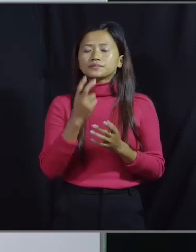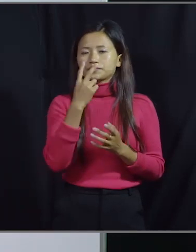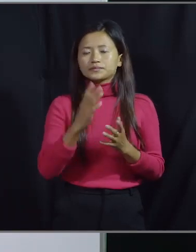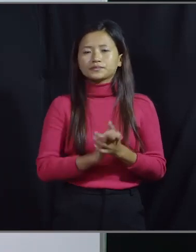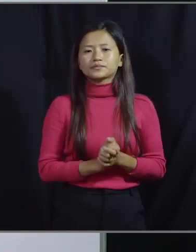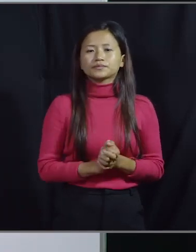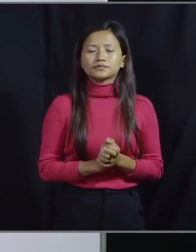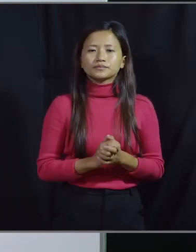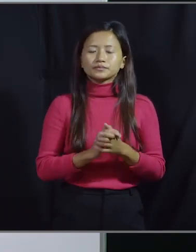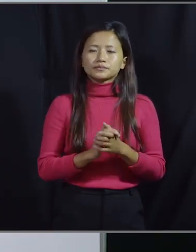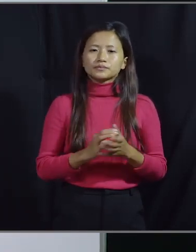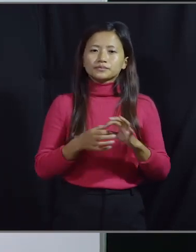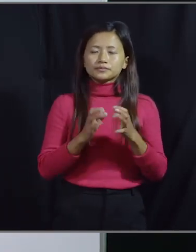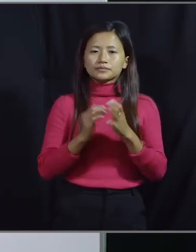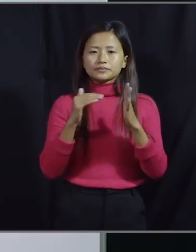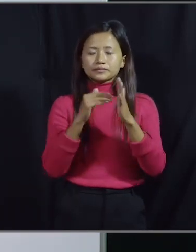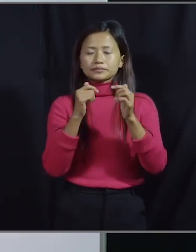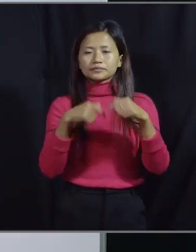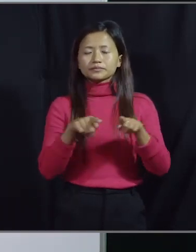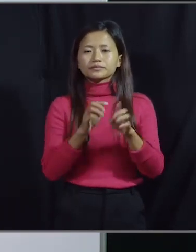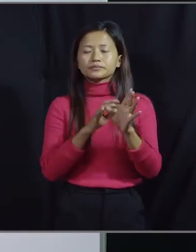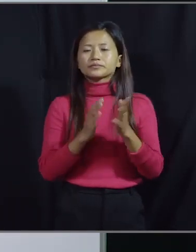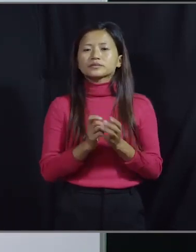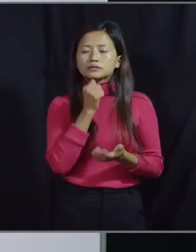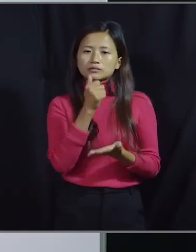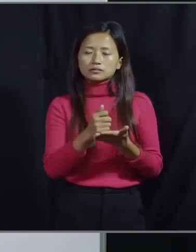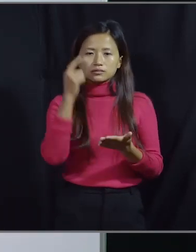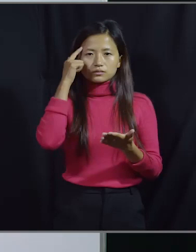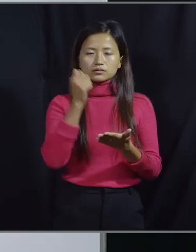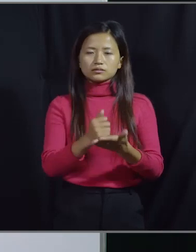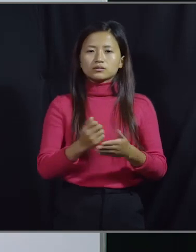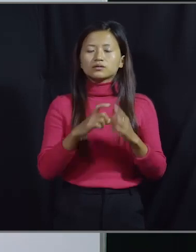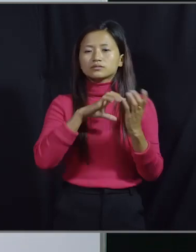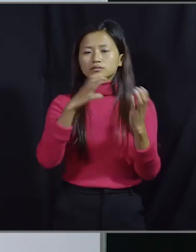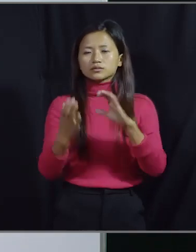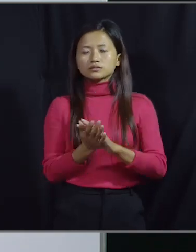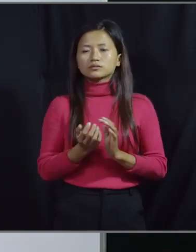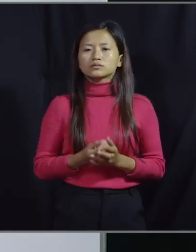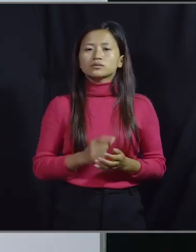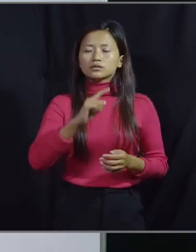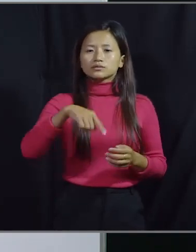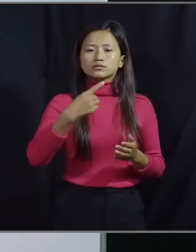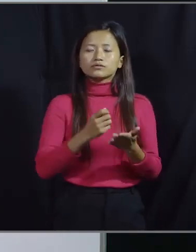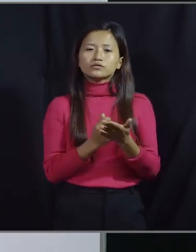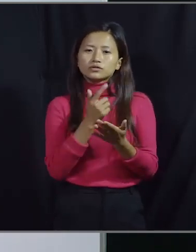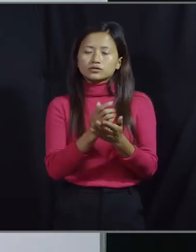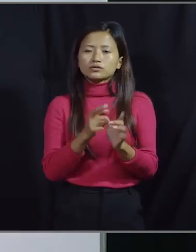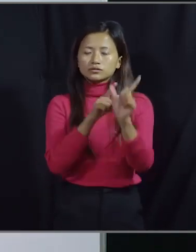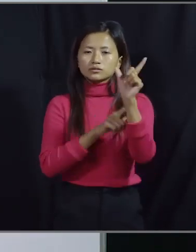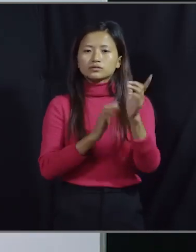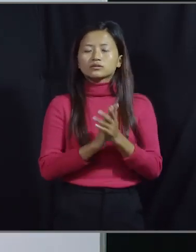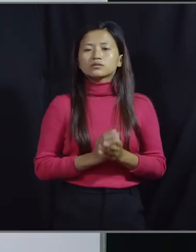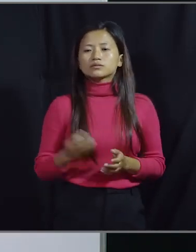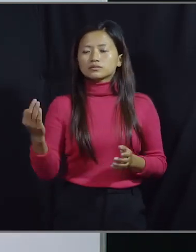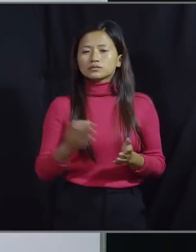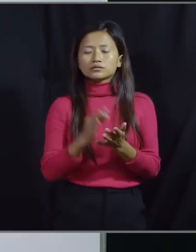for partner X, Y and Z, and also they have also decided to undergo changes in the next financial year. That is,